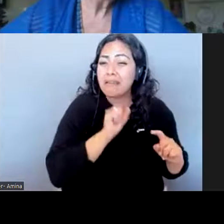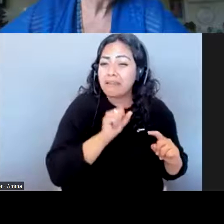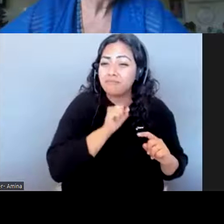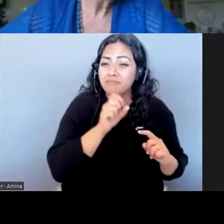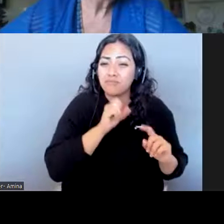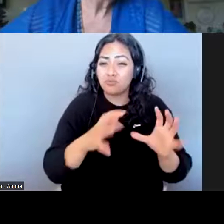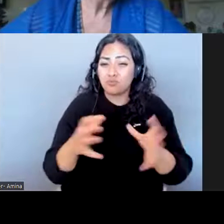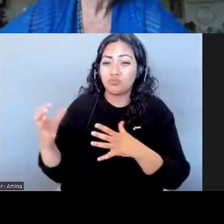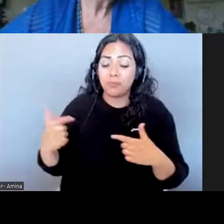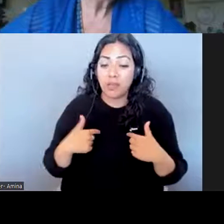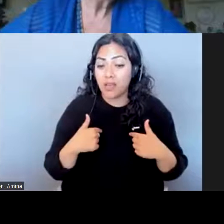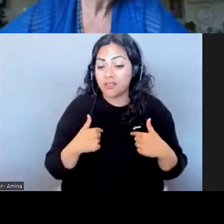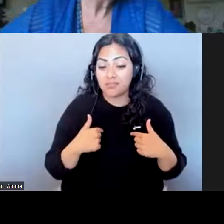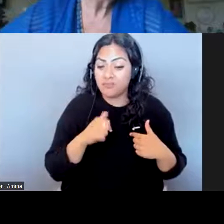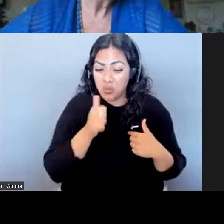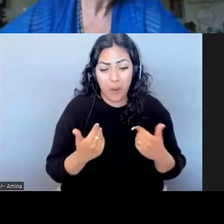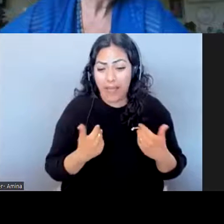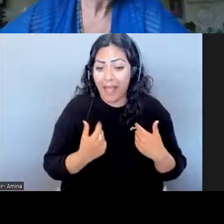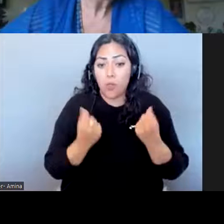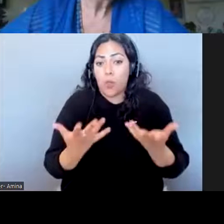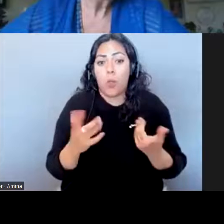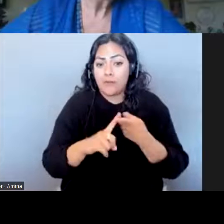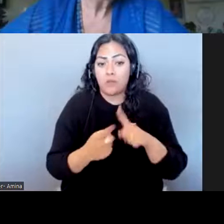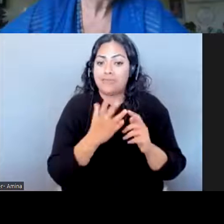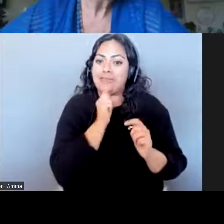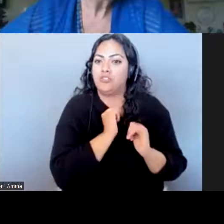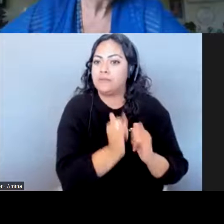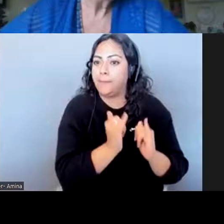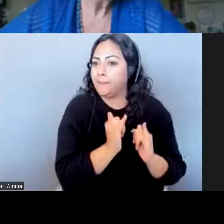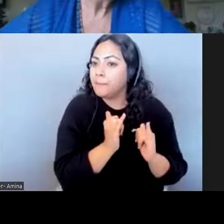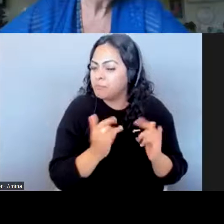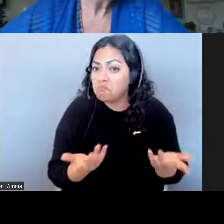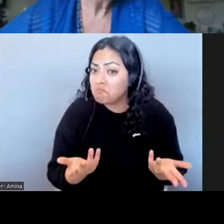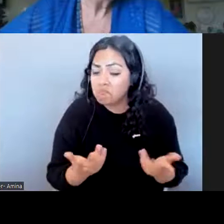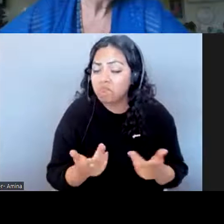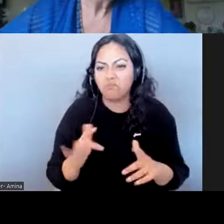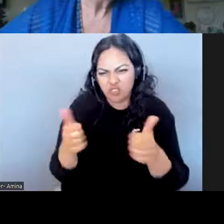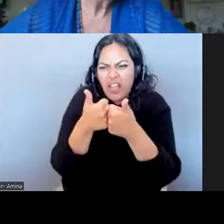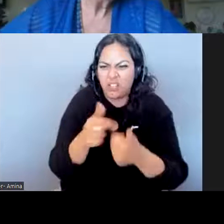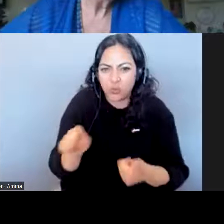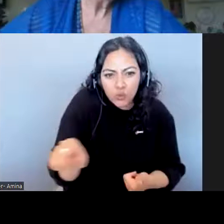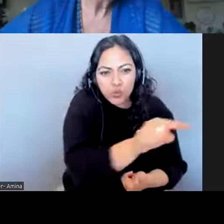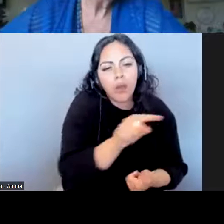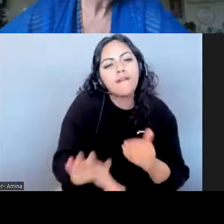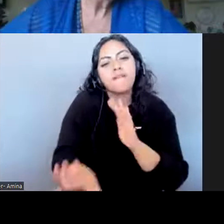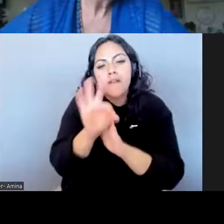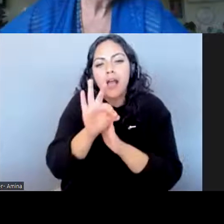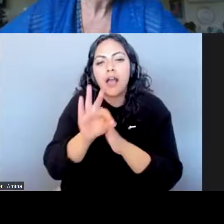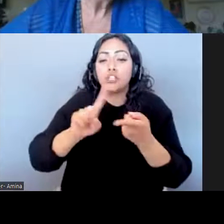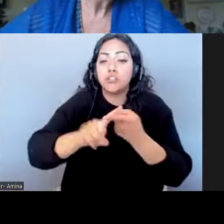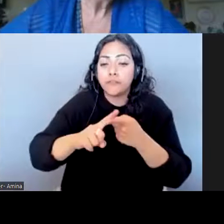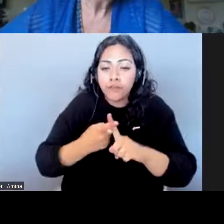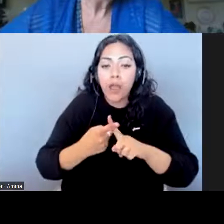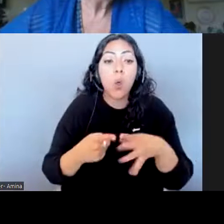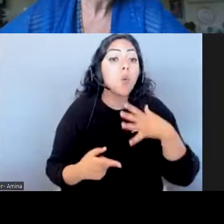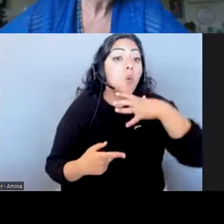have a lot of friends who are in their 70s. So I would challenge you to find a friend who's older than you and who's